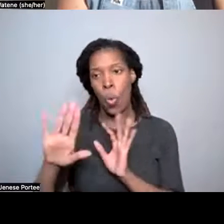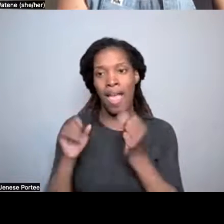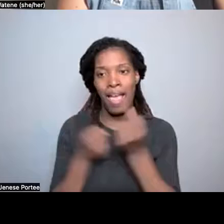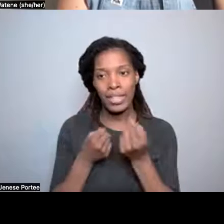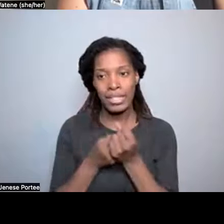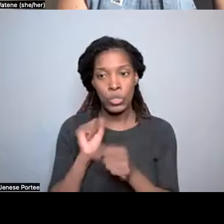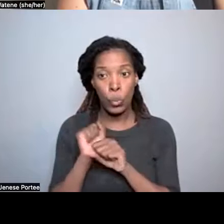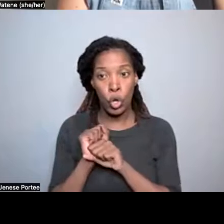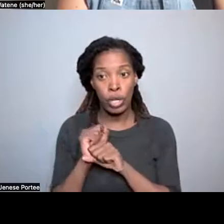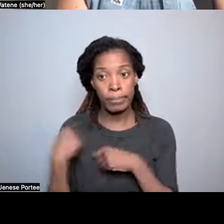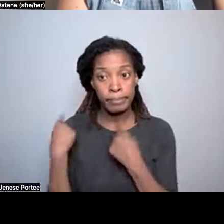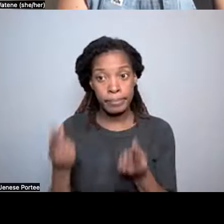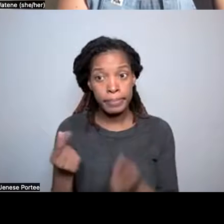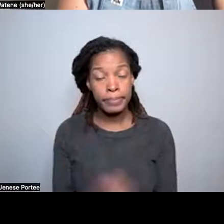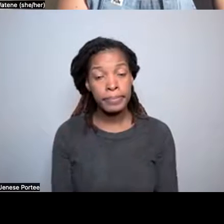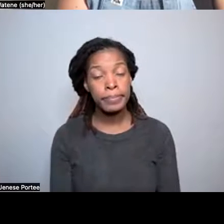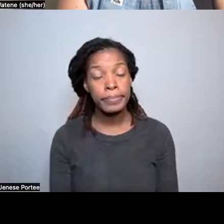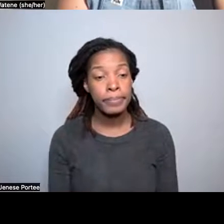advocacy?